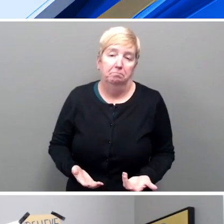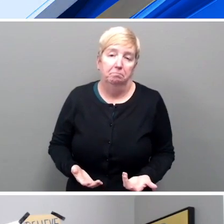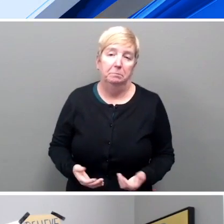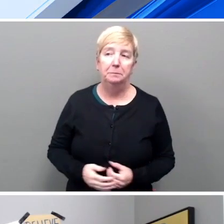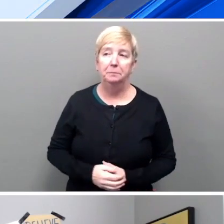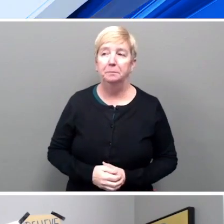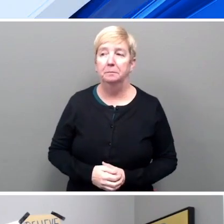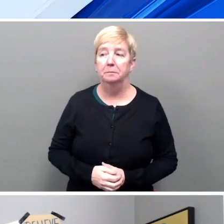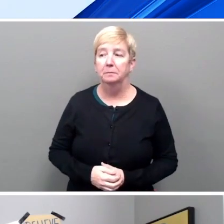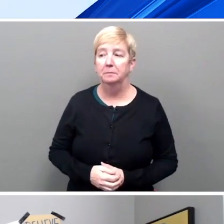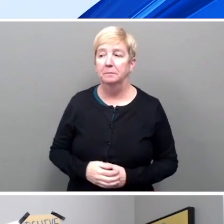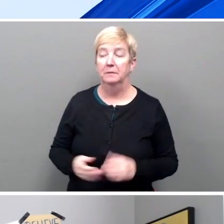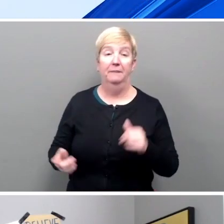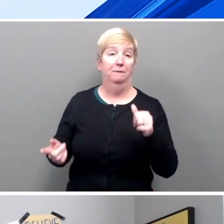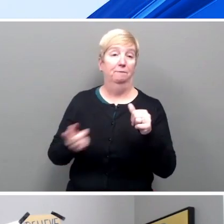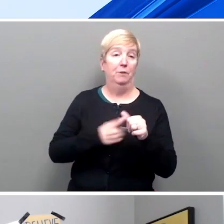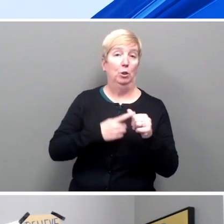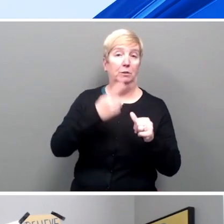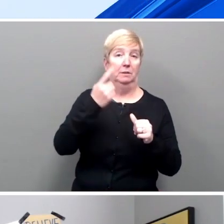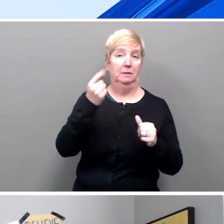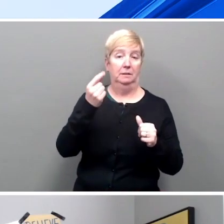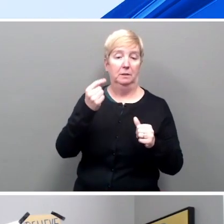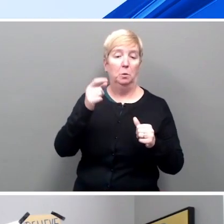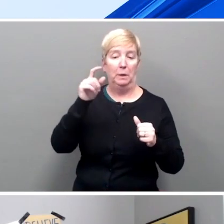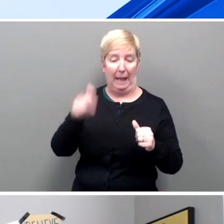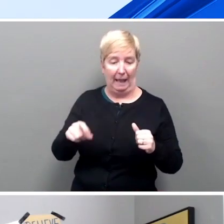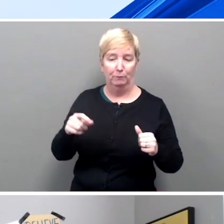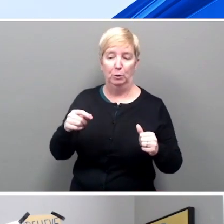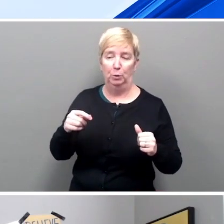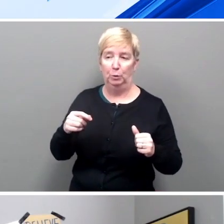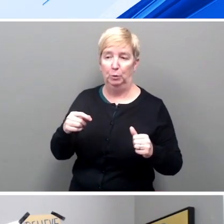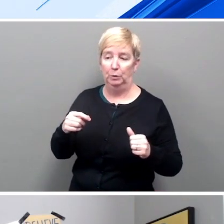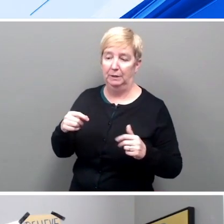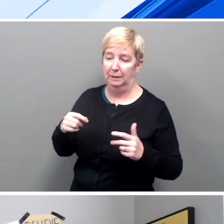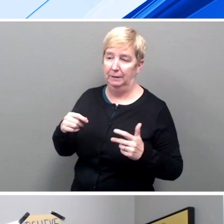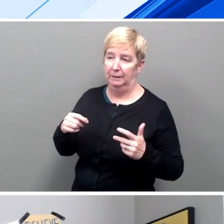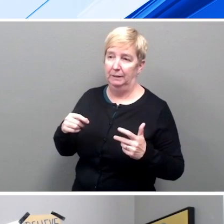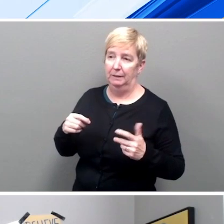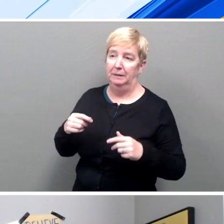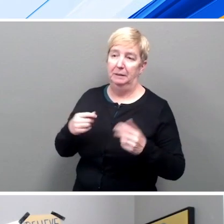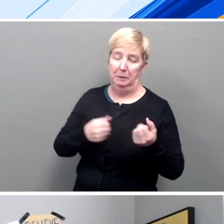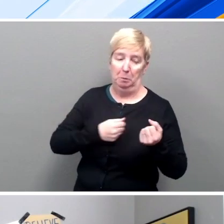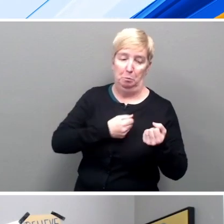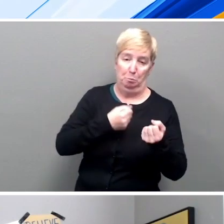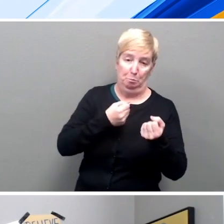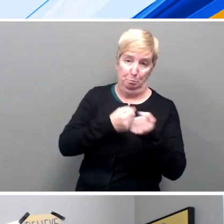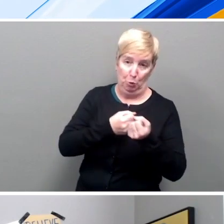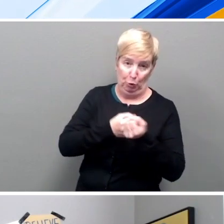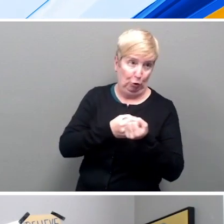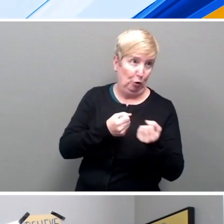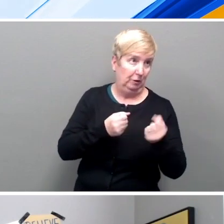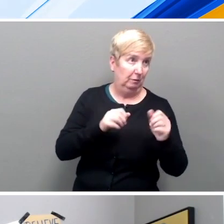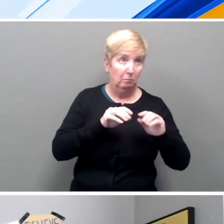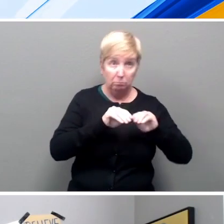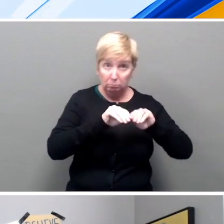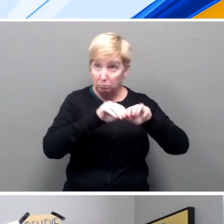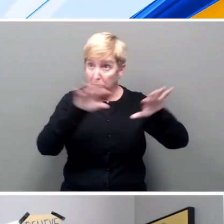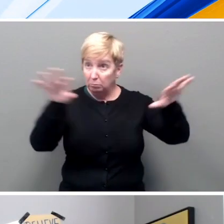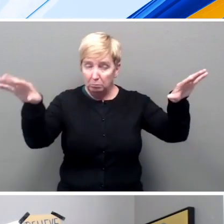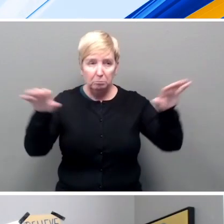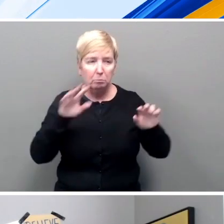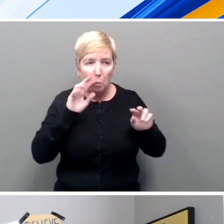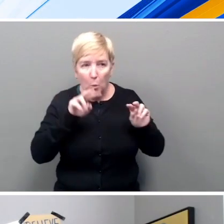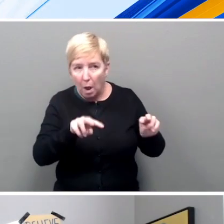to allow some time to elapse after we get more boosters into arms and follow that